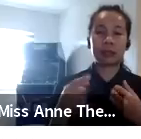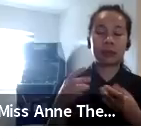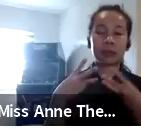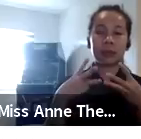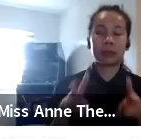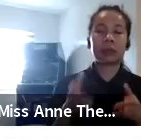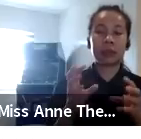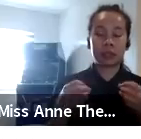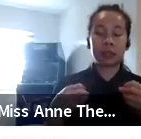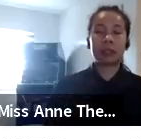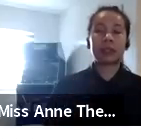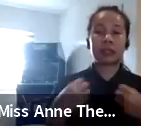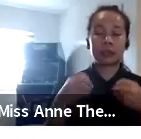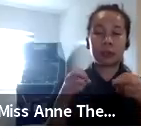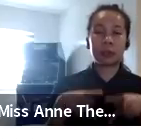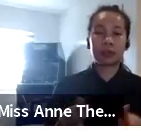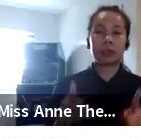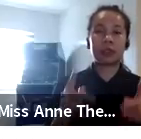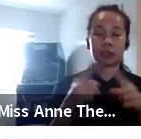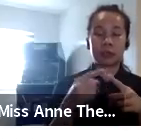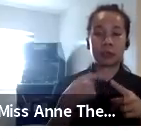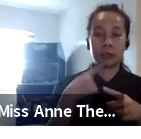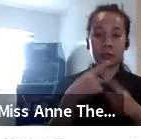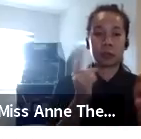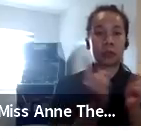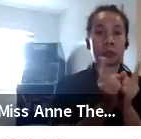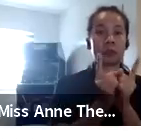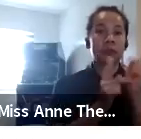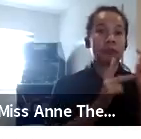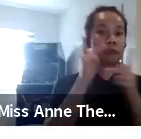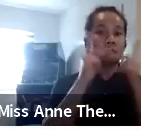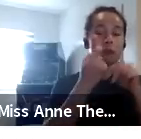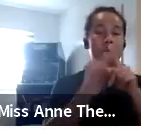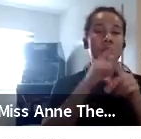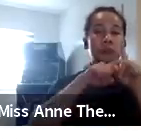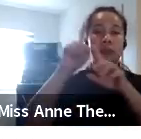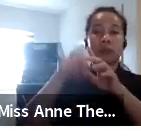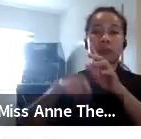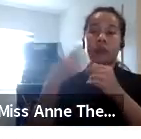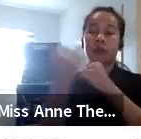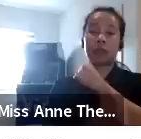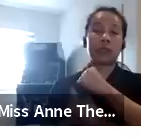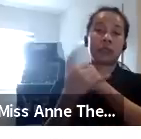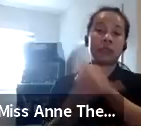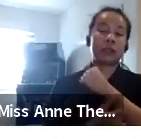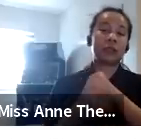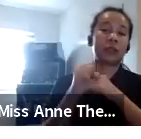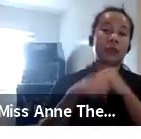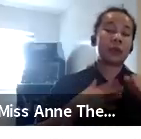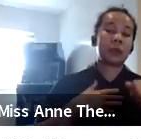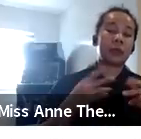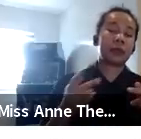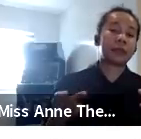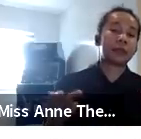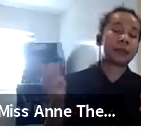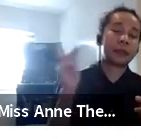the way for me to meet people from different countries. So my participation